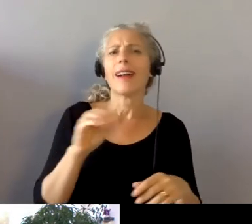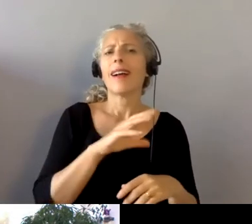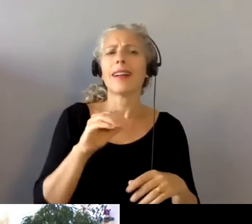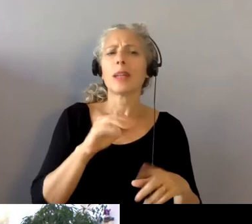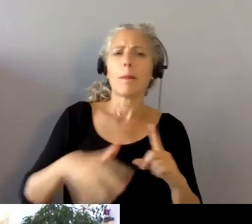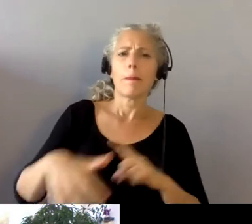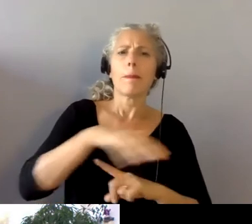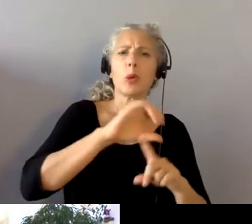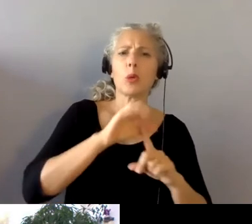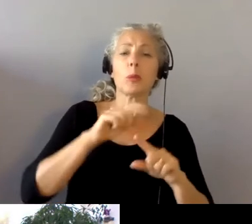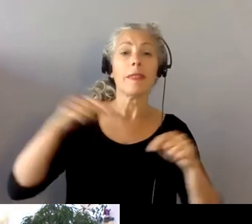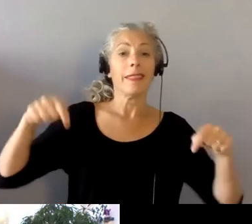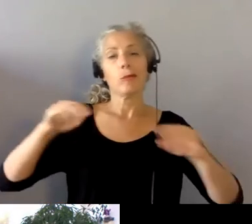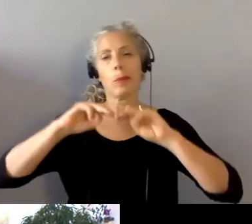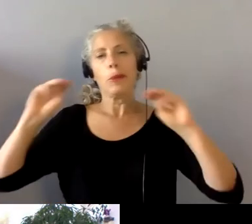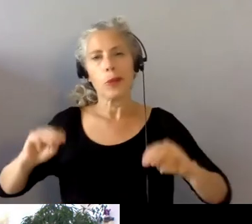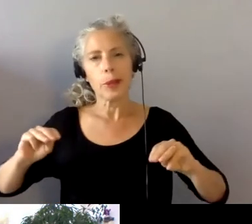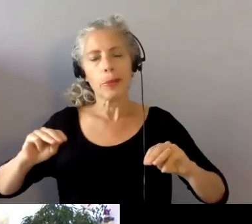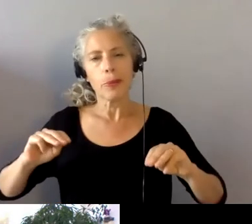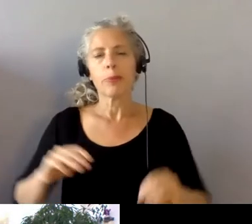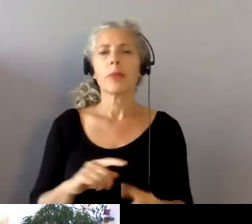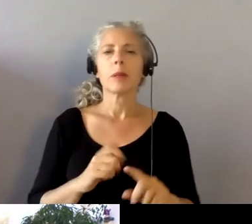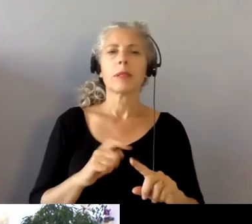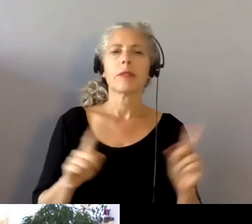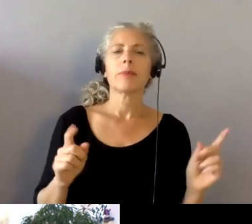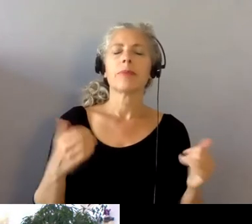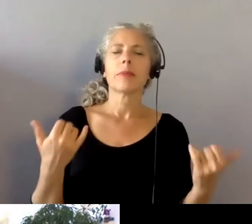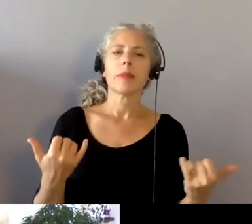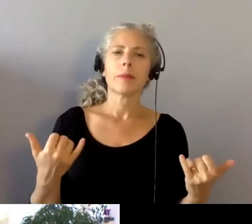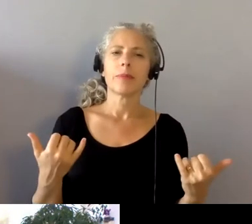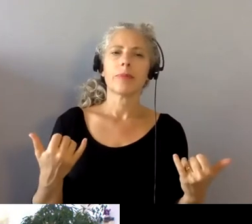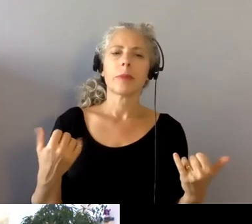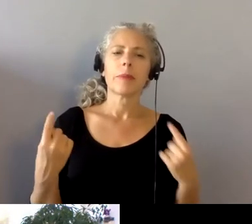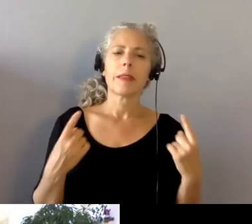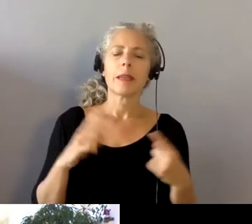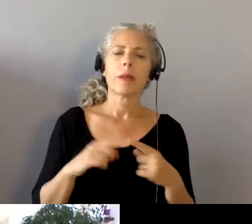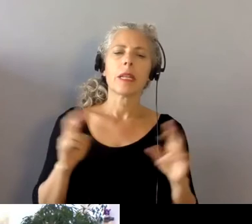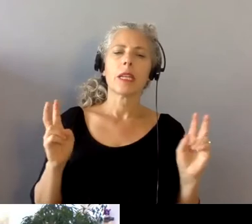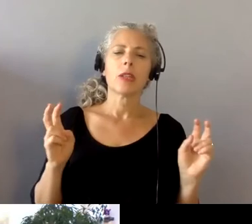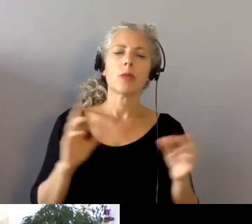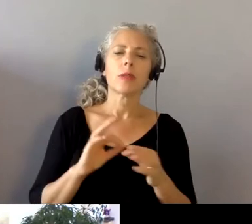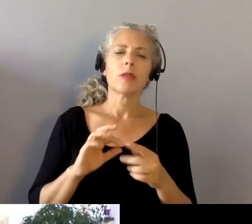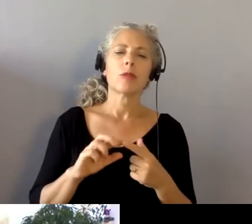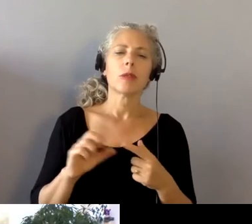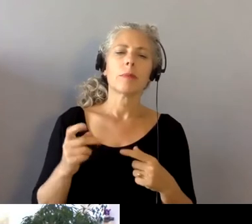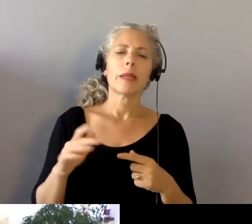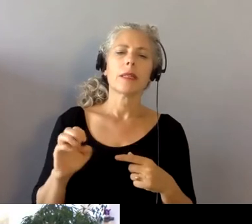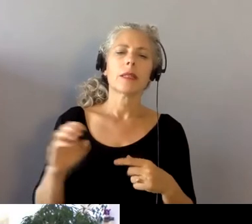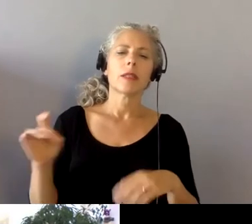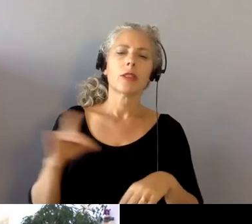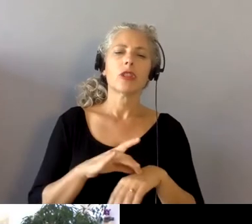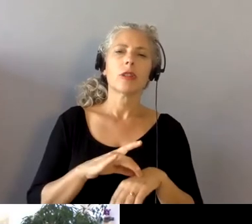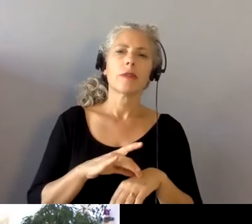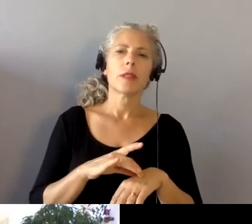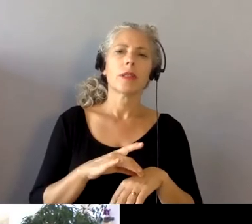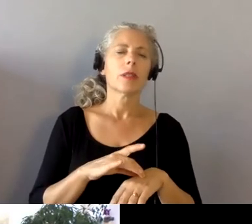well. I'm gonna take things a little, I'm kind of thinking about issues of space and geography. And